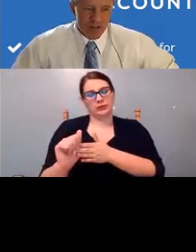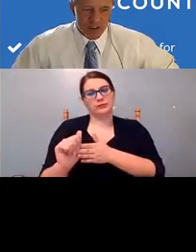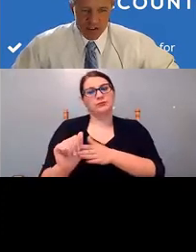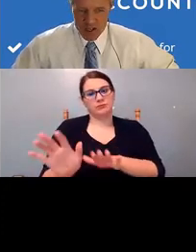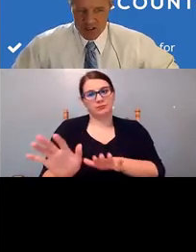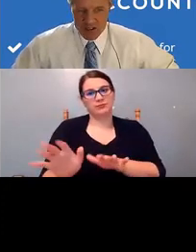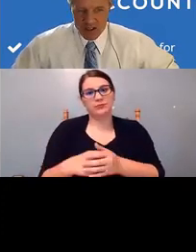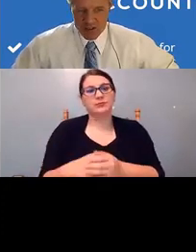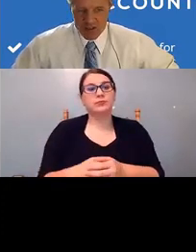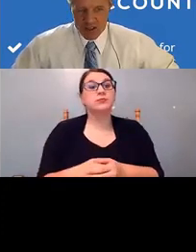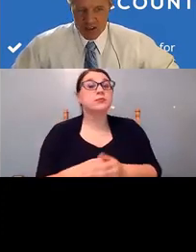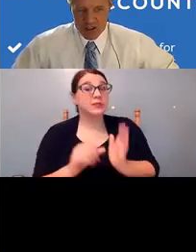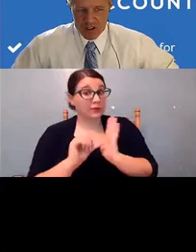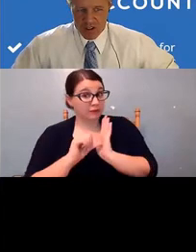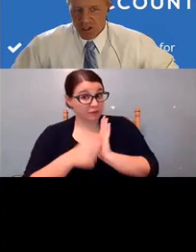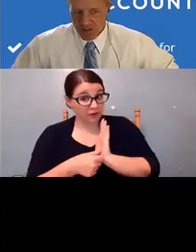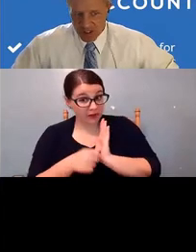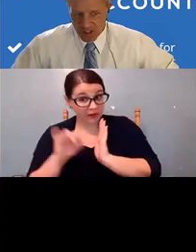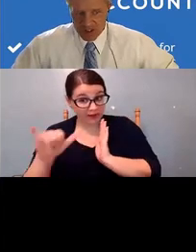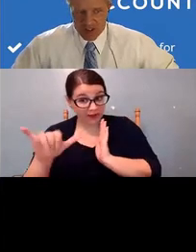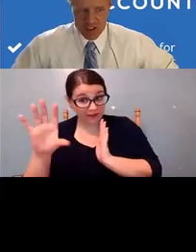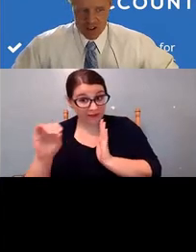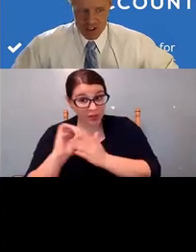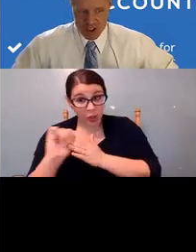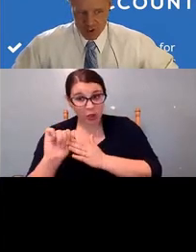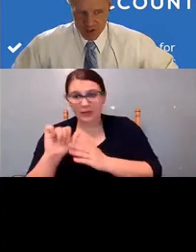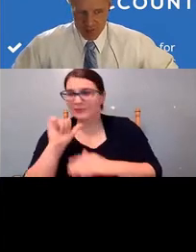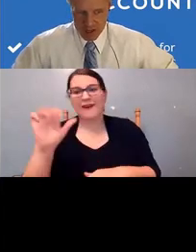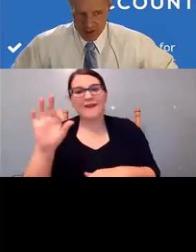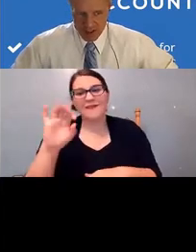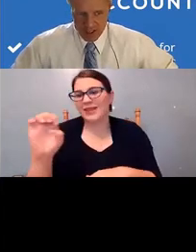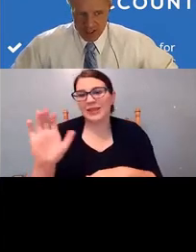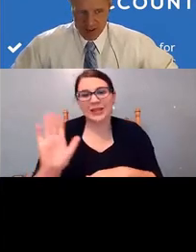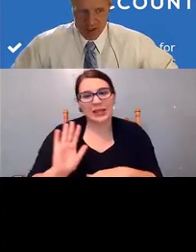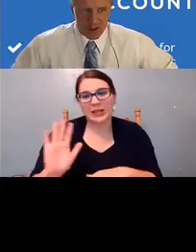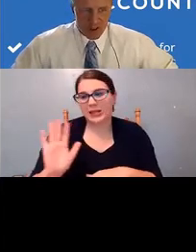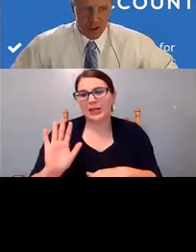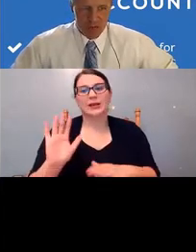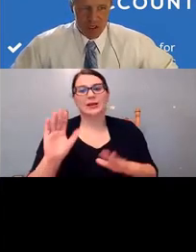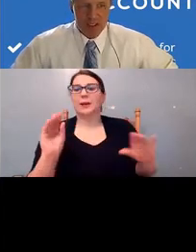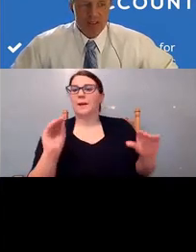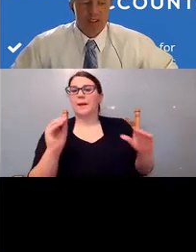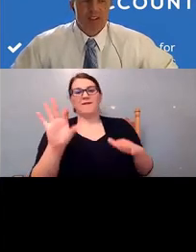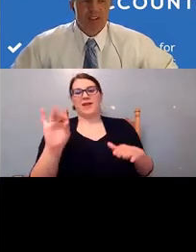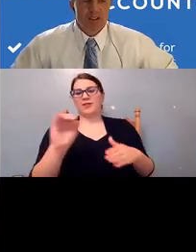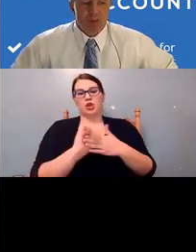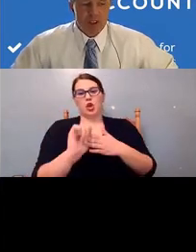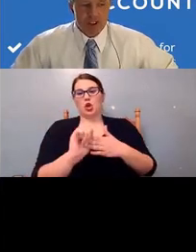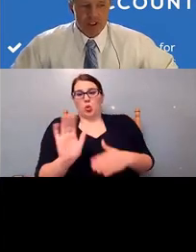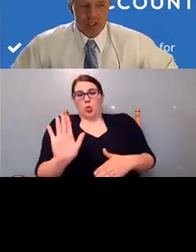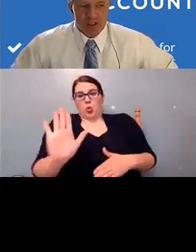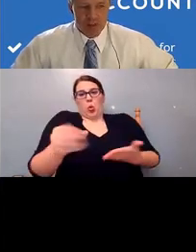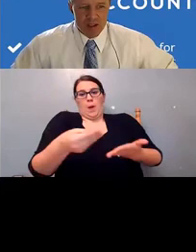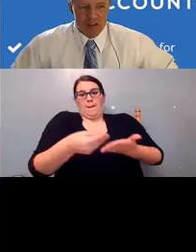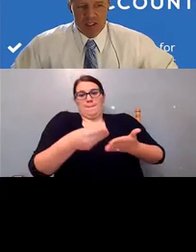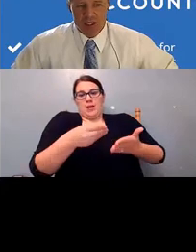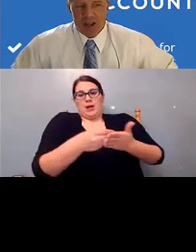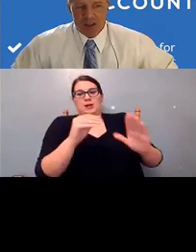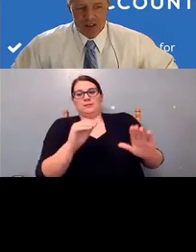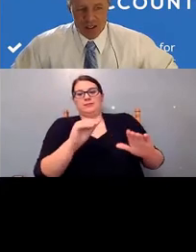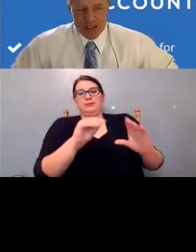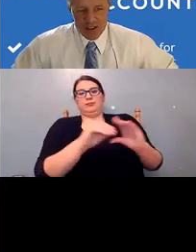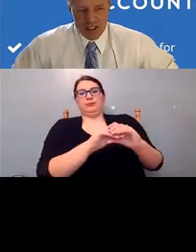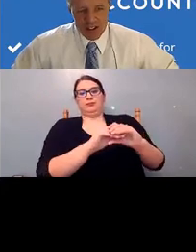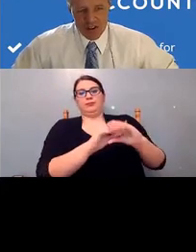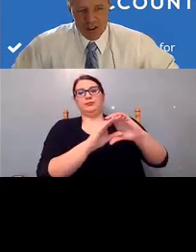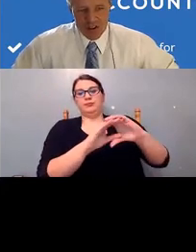to emphasize that $50 is not a fee. That's just to create a balance in the account. That is all your money, but it just creates a balance in the